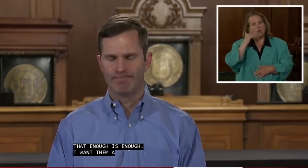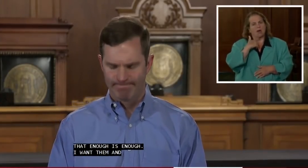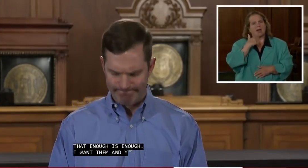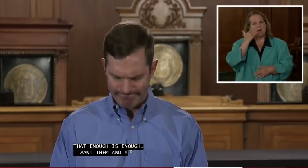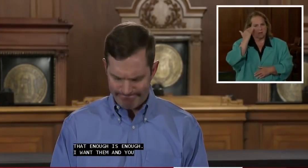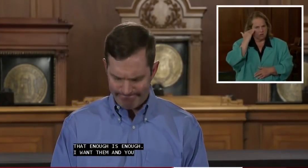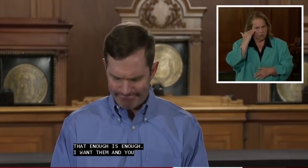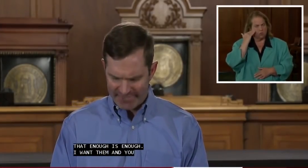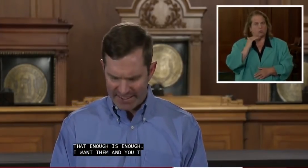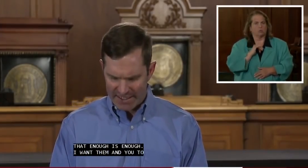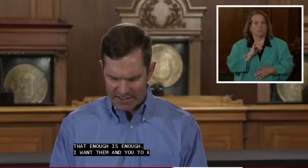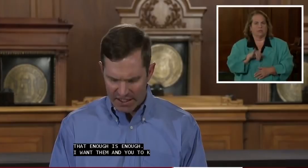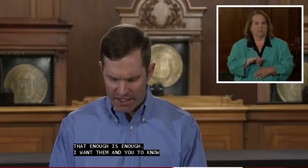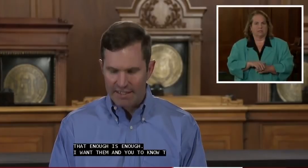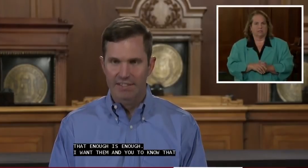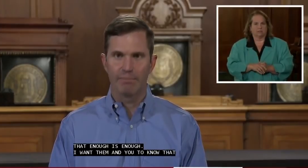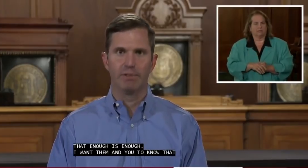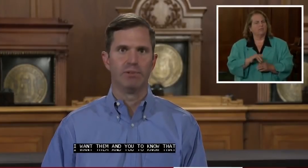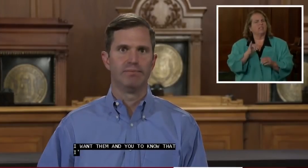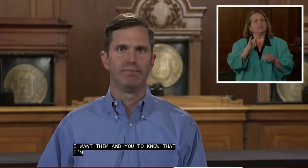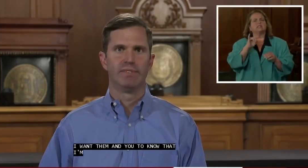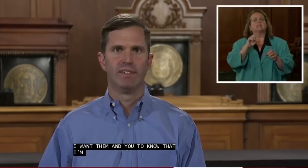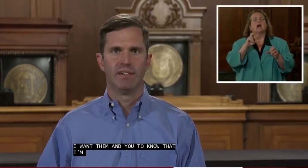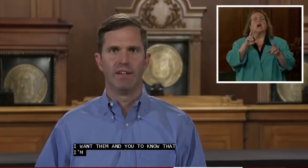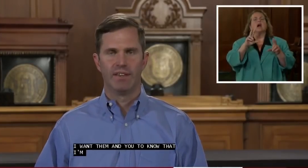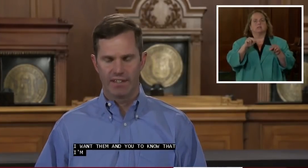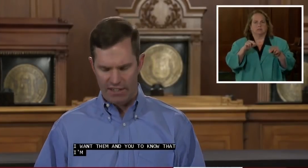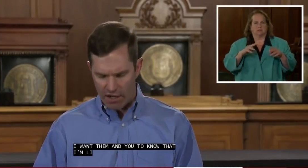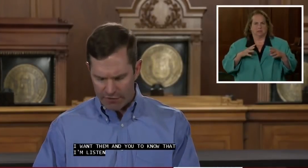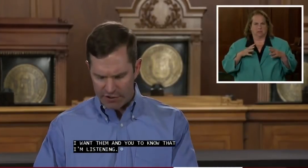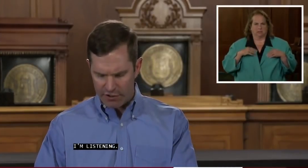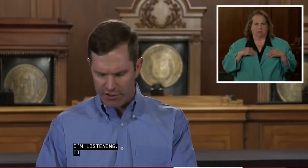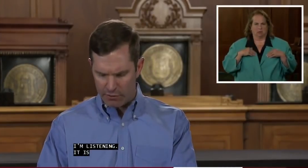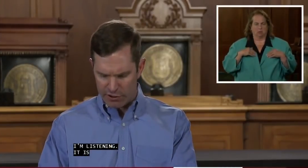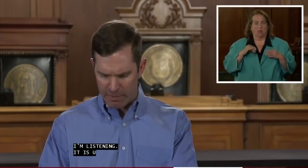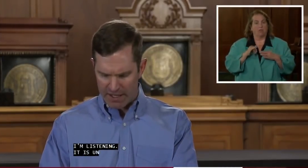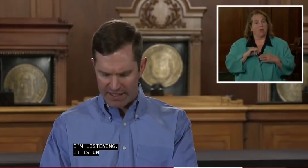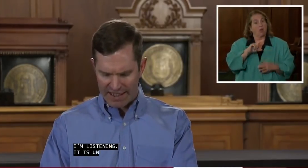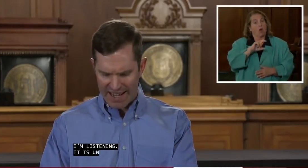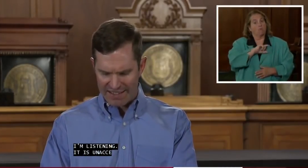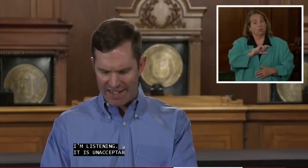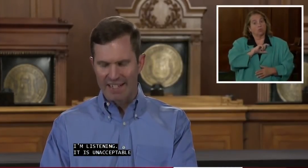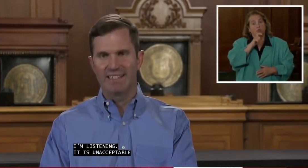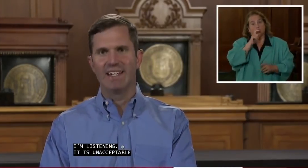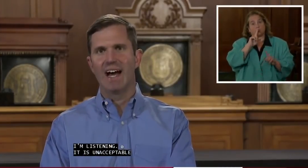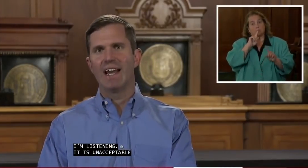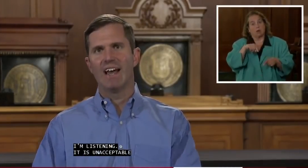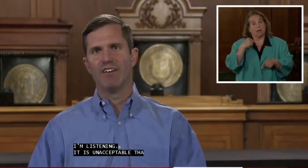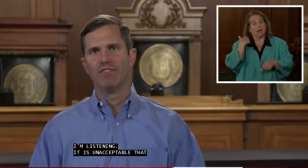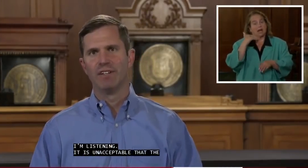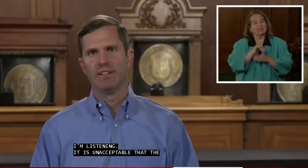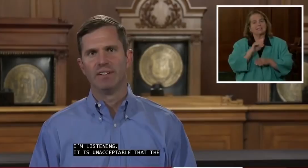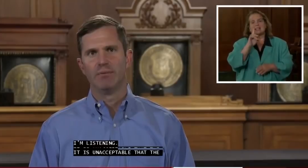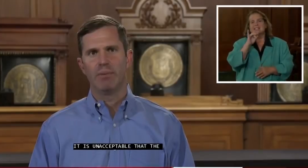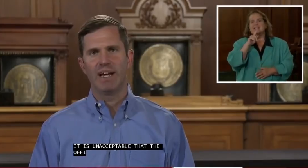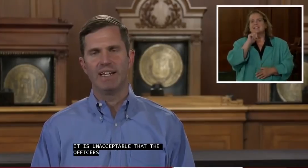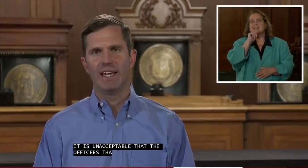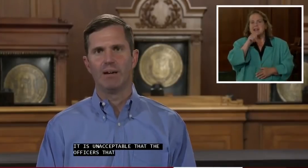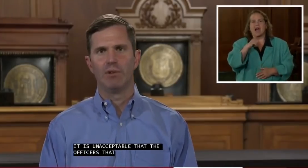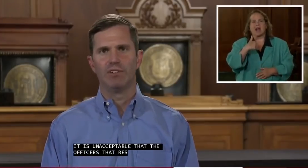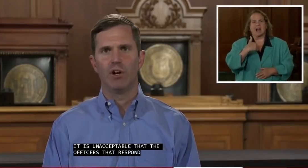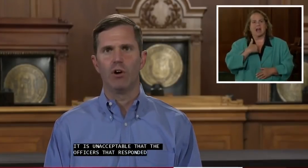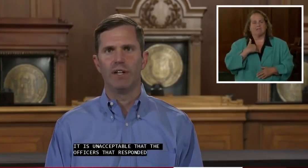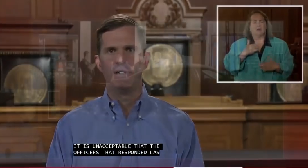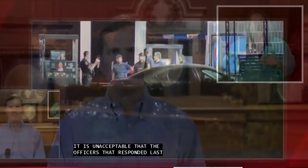listening. It is unacceptable that the officers that responded last night did not have